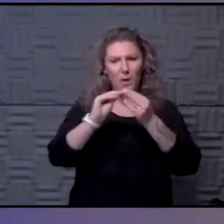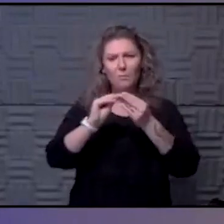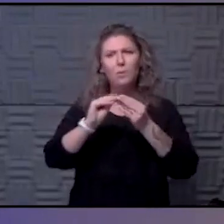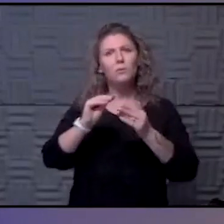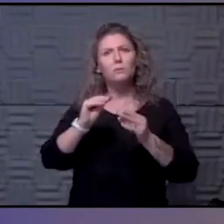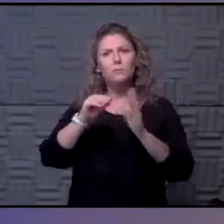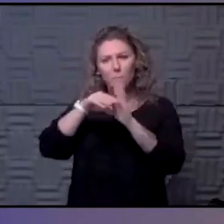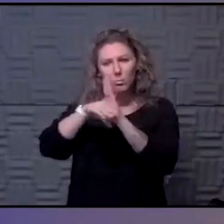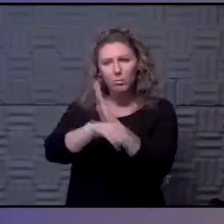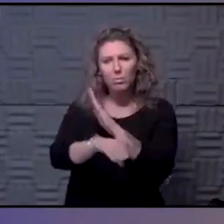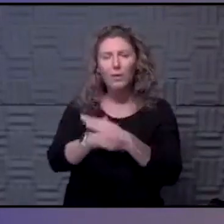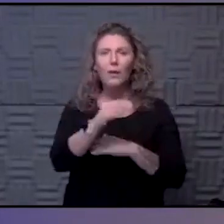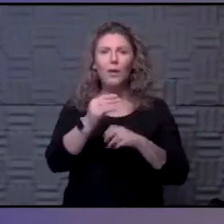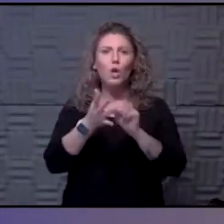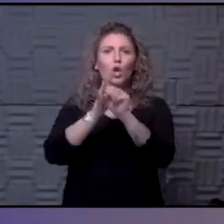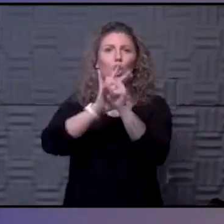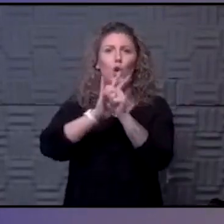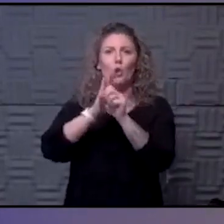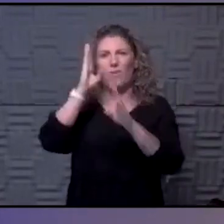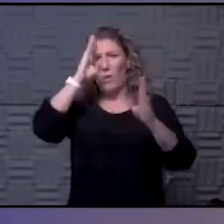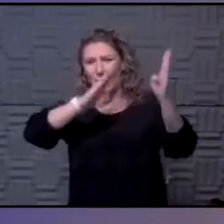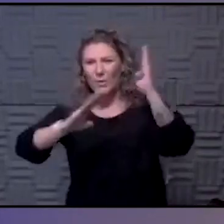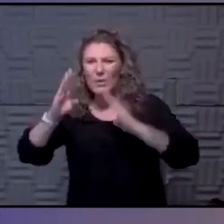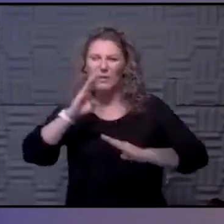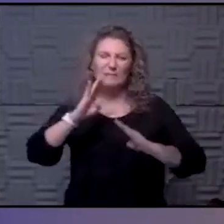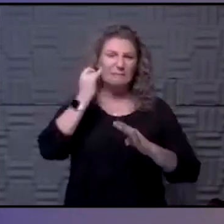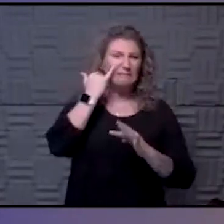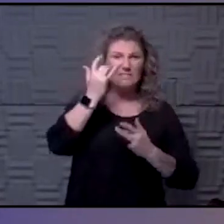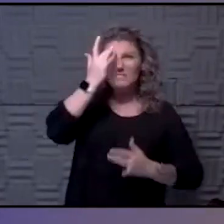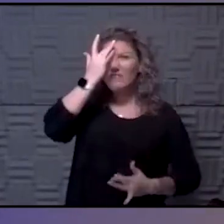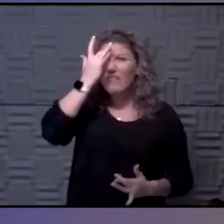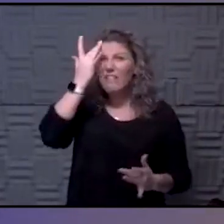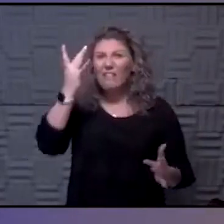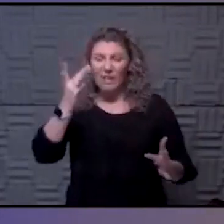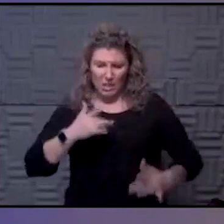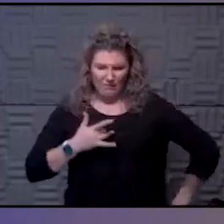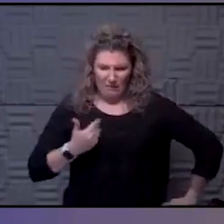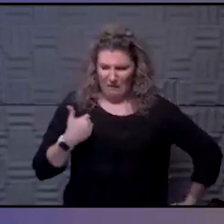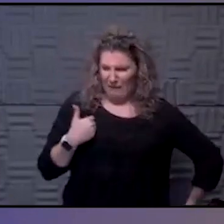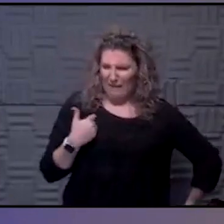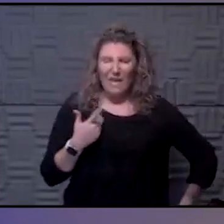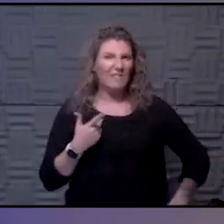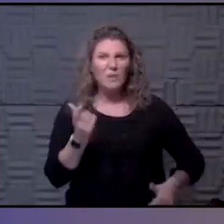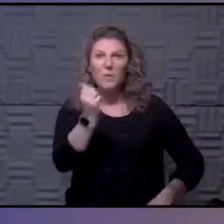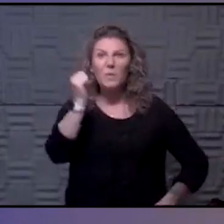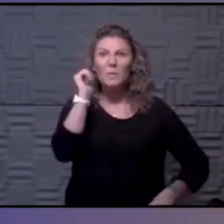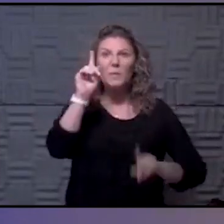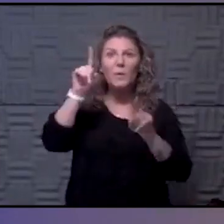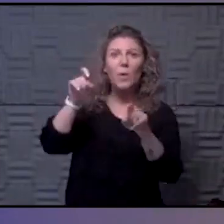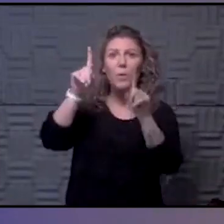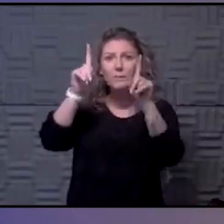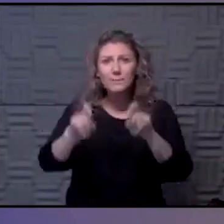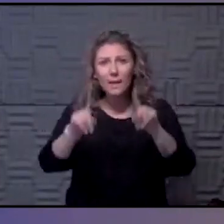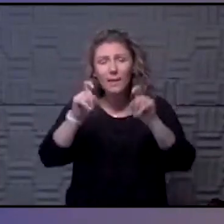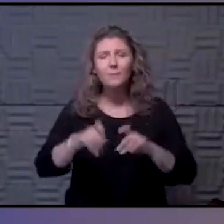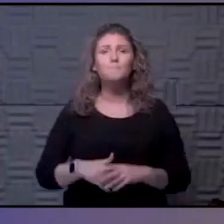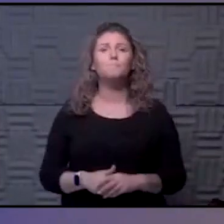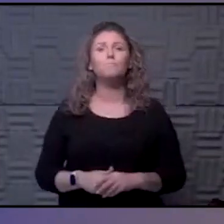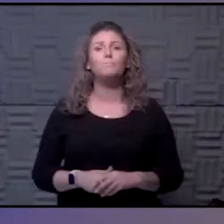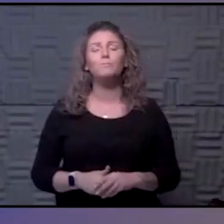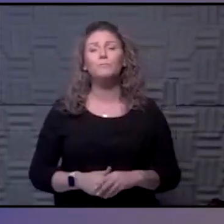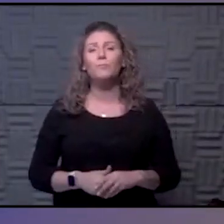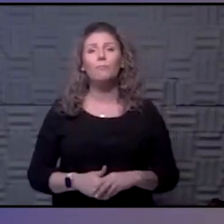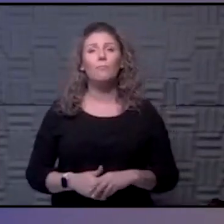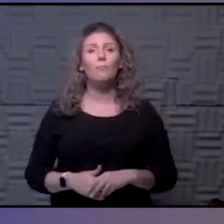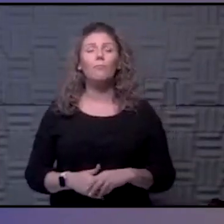COVID weariness can occur even if you are ill. You may feel that you have it, so you don't want to go get tested. So we are